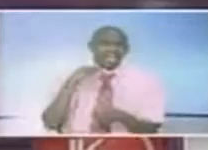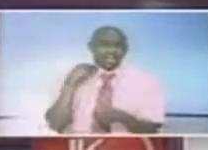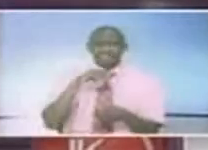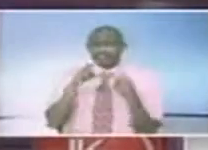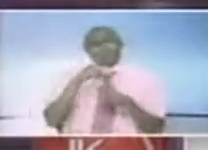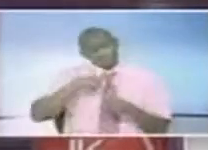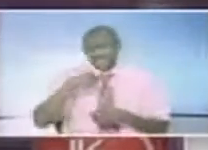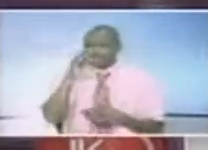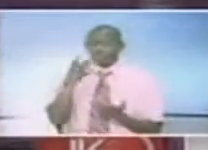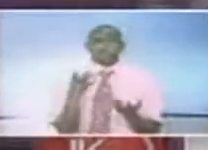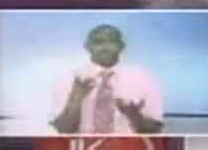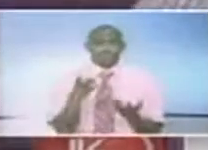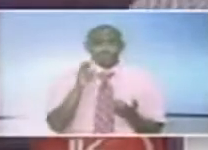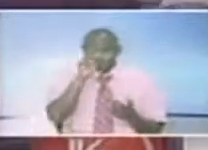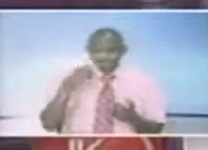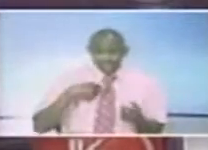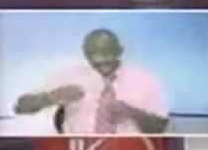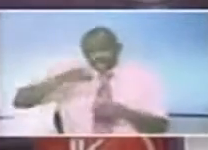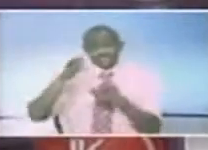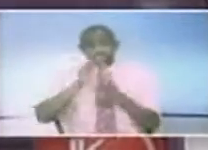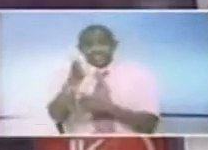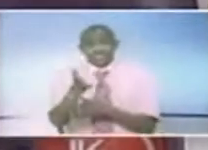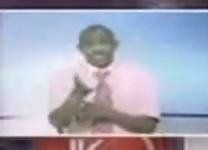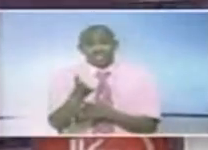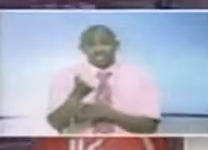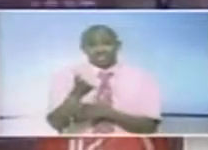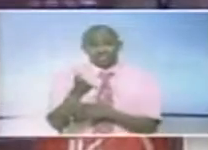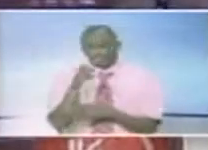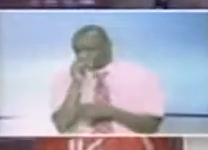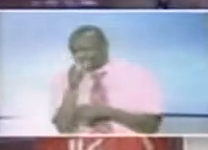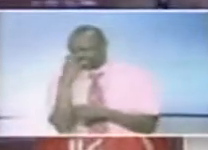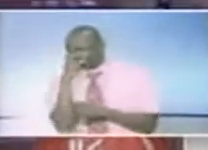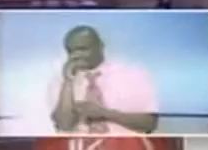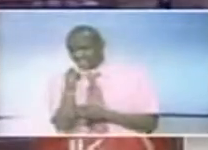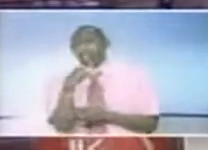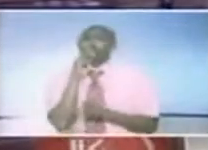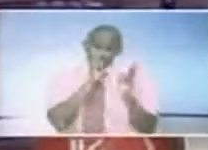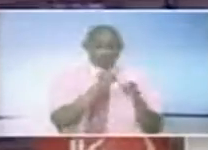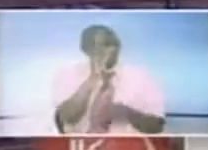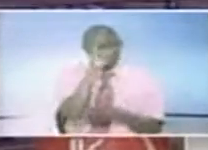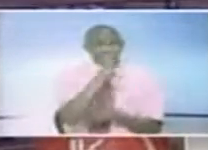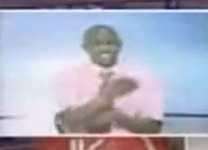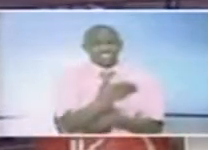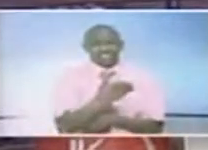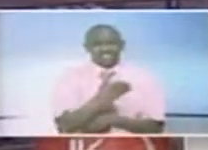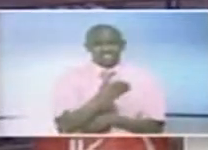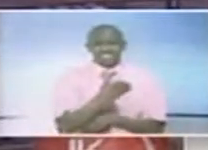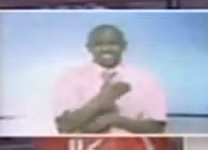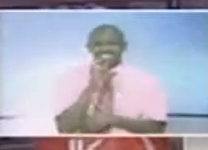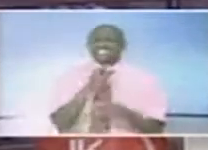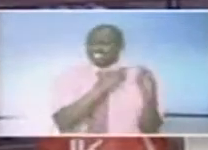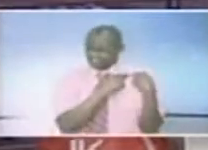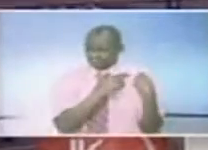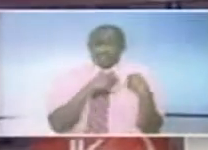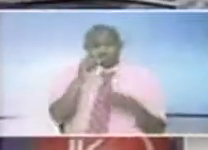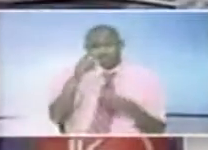about me and you. You see me carrying something fishy, you just report. Absolutely. And, absolutely. It's a duty between